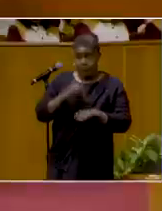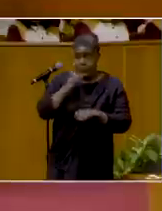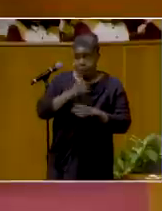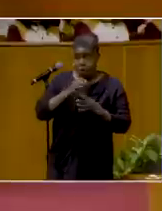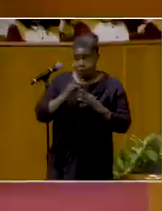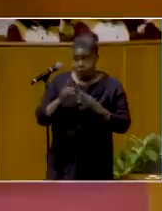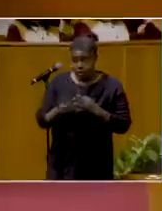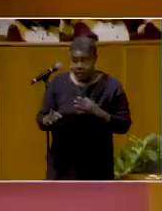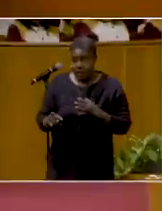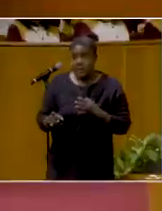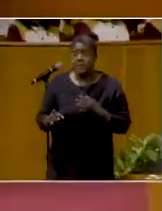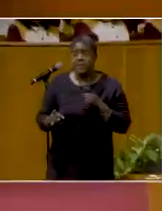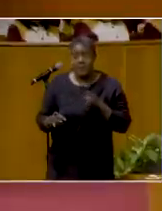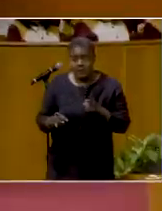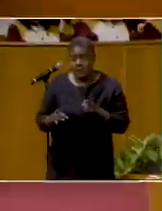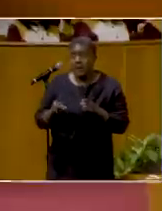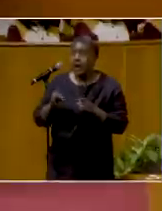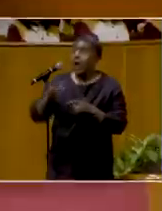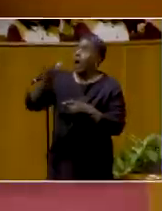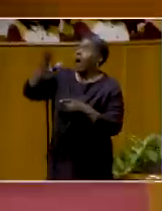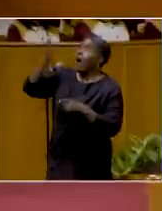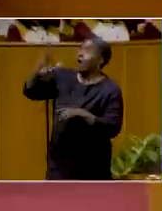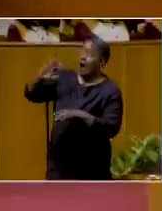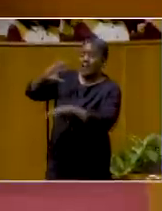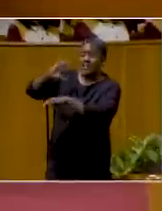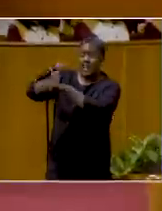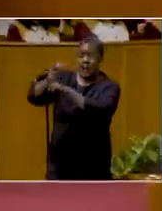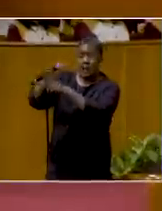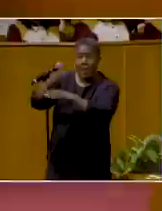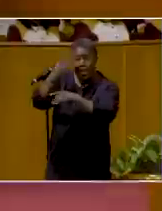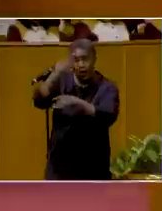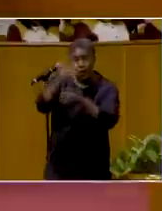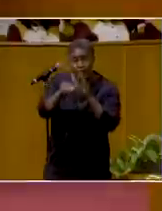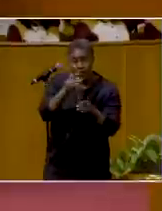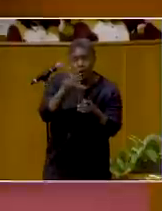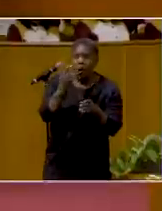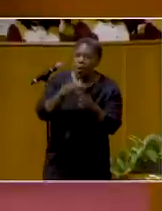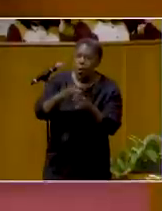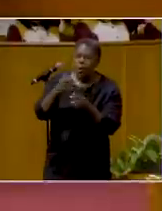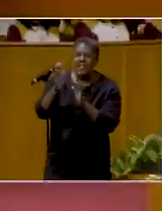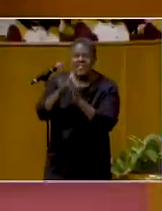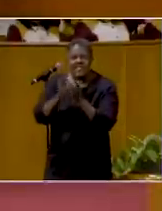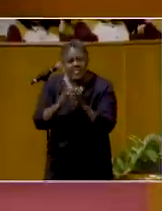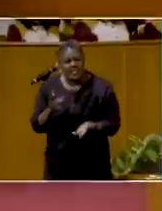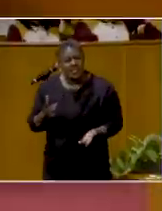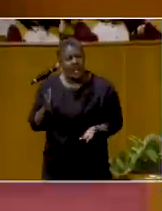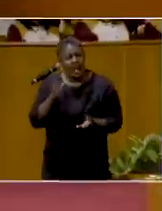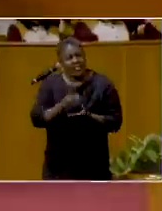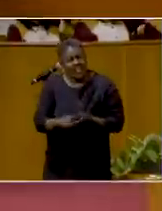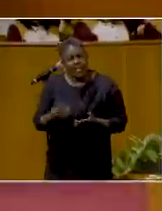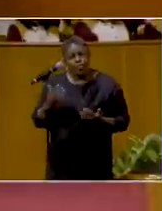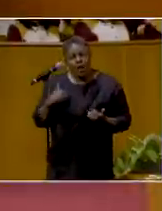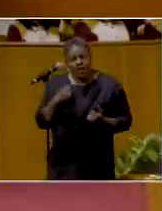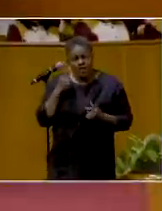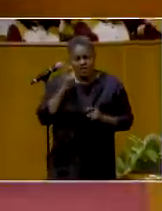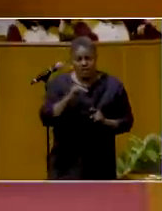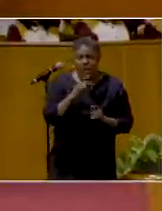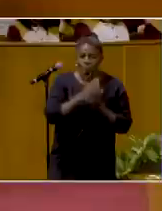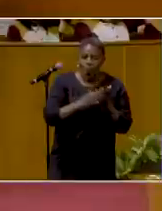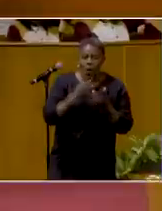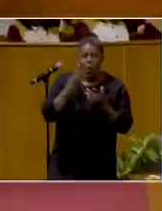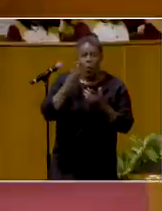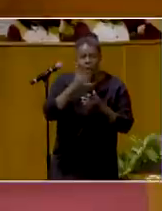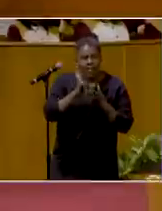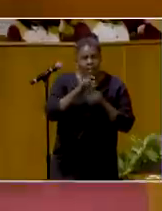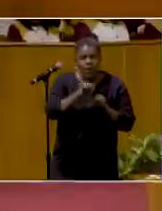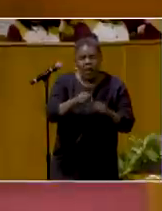place a plan to fix it called Jesus. So that there's a way to correct the